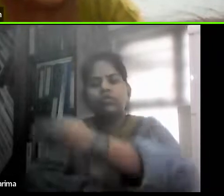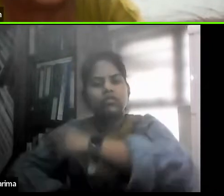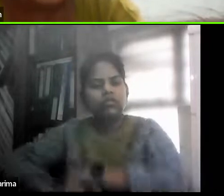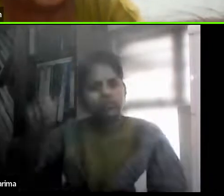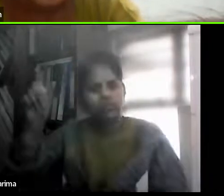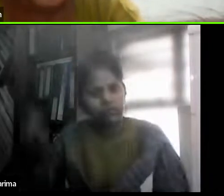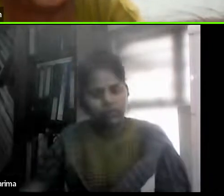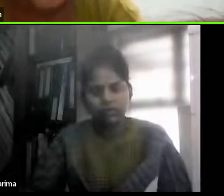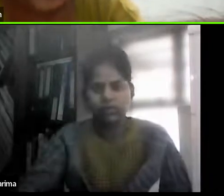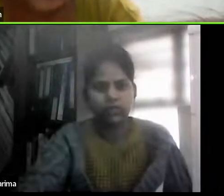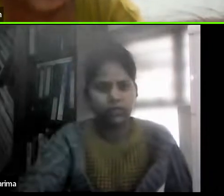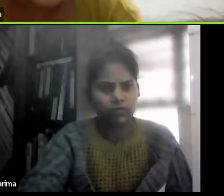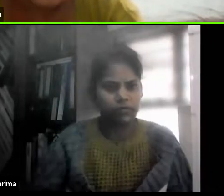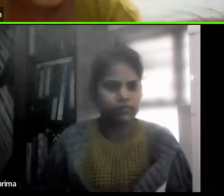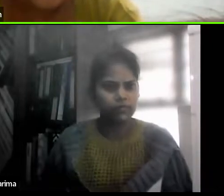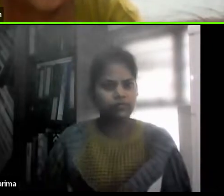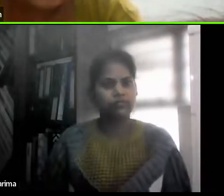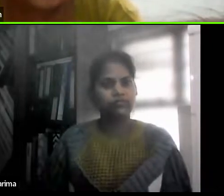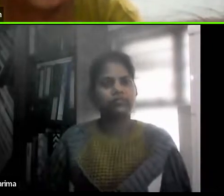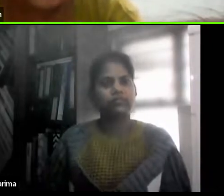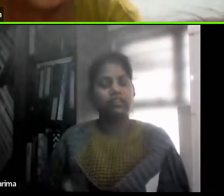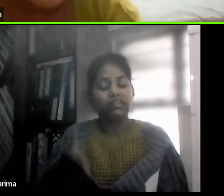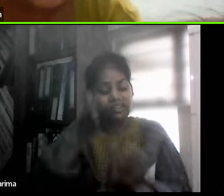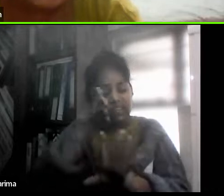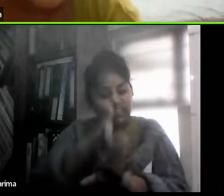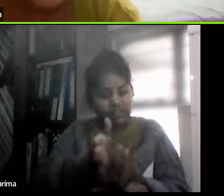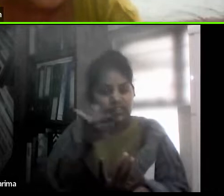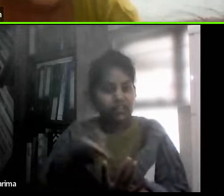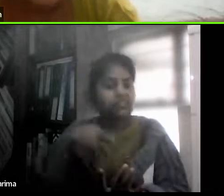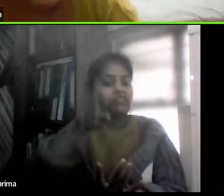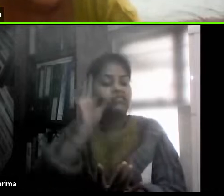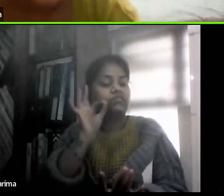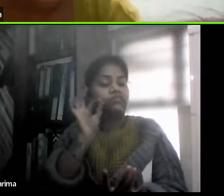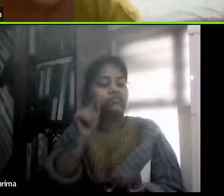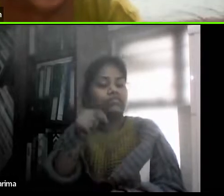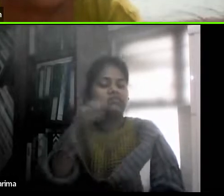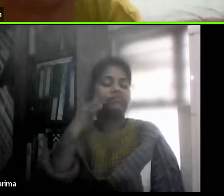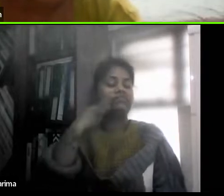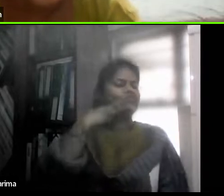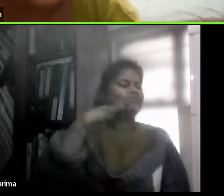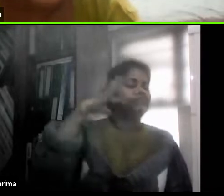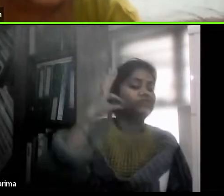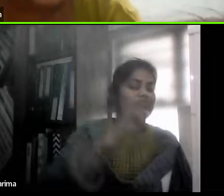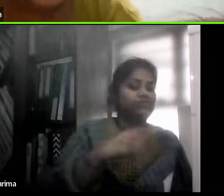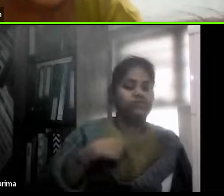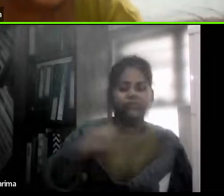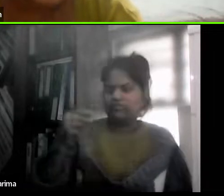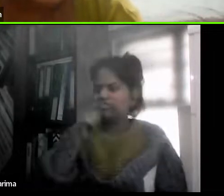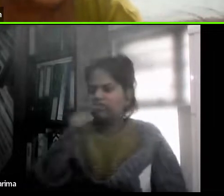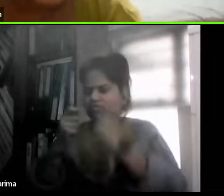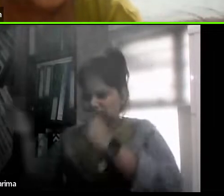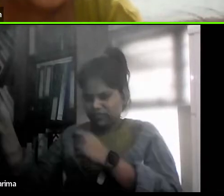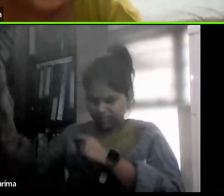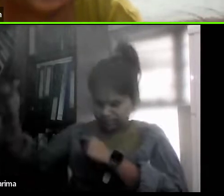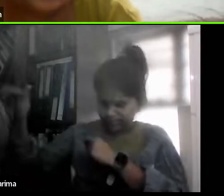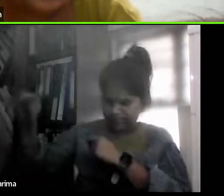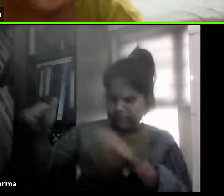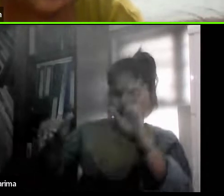kind of interventions. And this is where I think it is very important maybe to call out the media, maybe